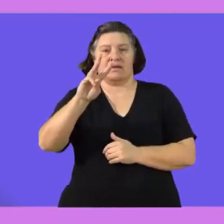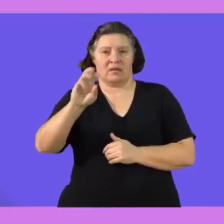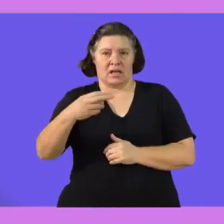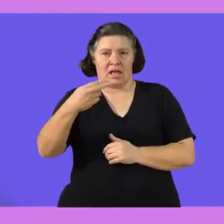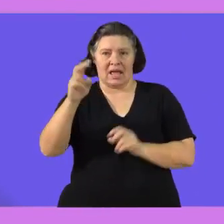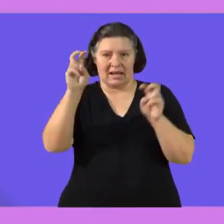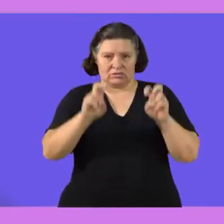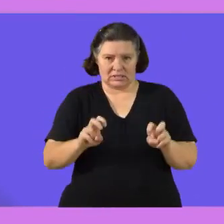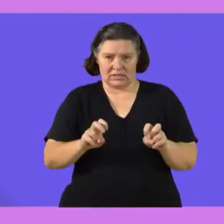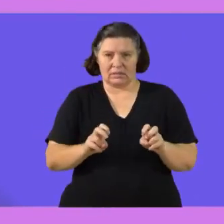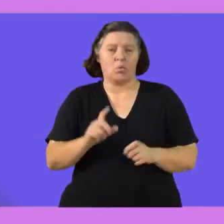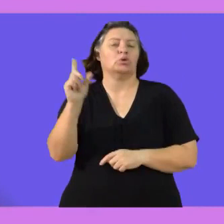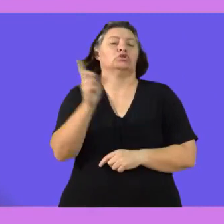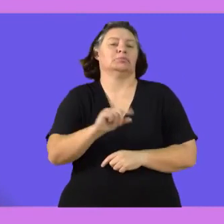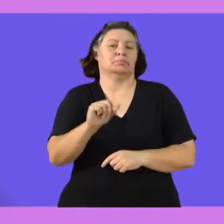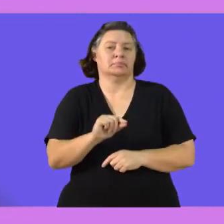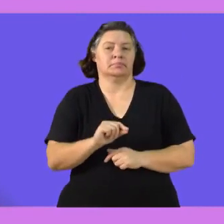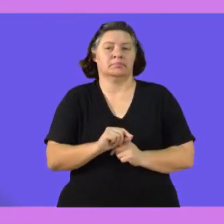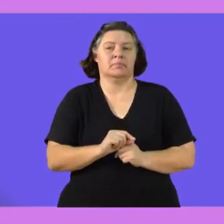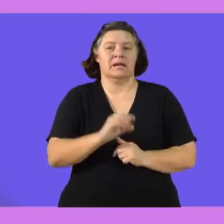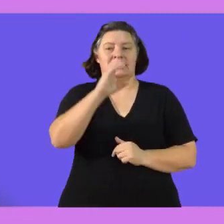electricity at a cheaper rate of